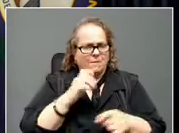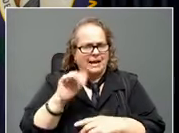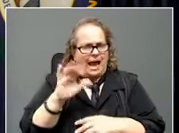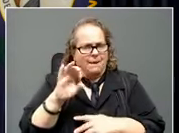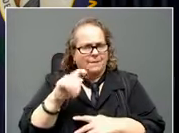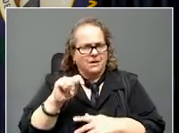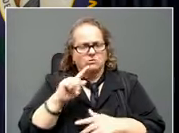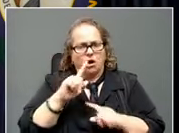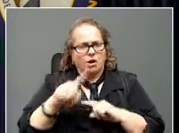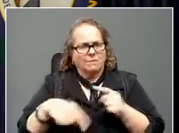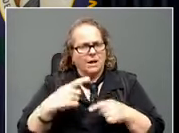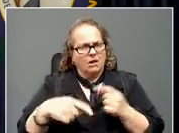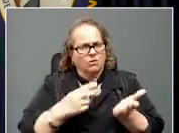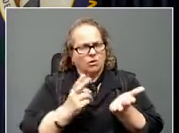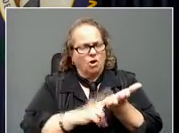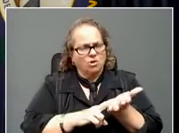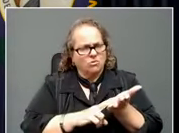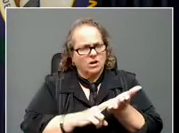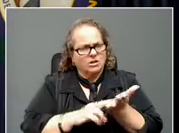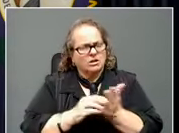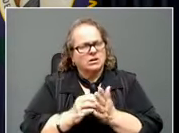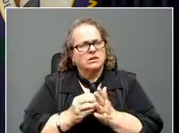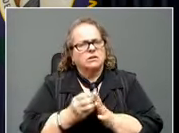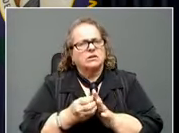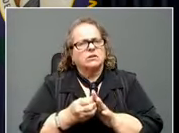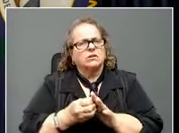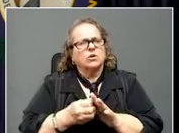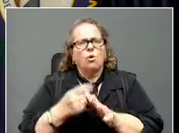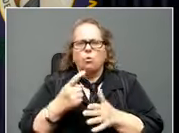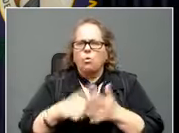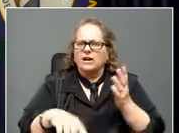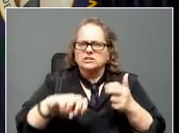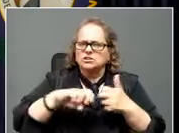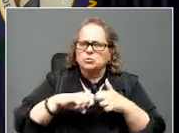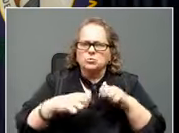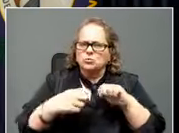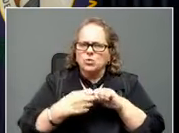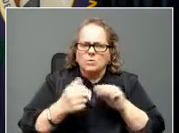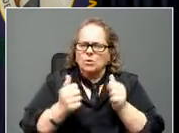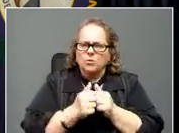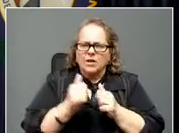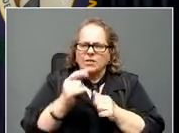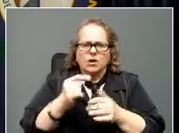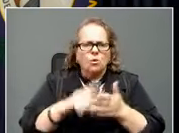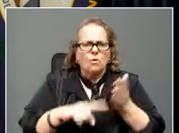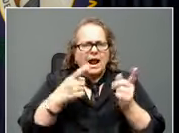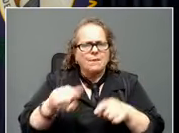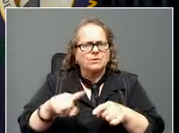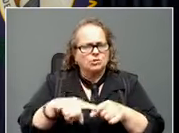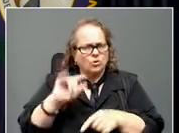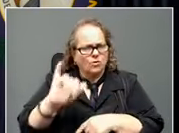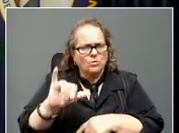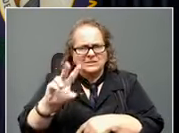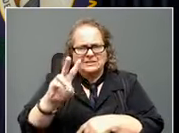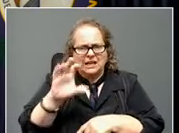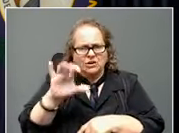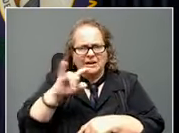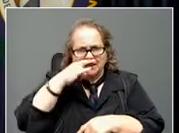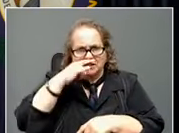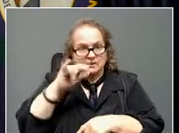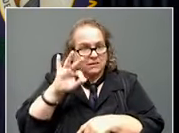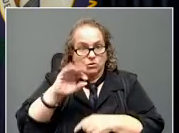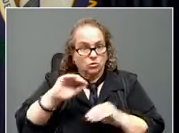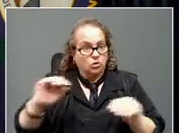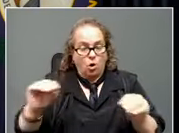contract. What is the sticking situation, and what happens to the 600 kids if there is no